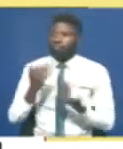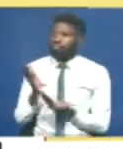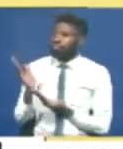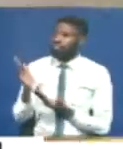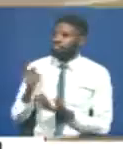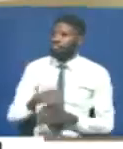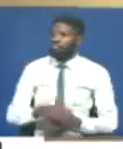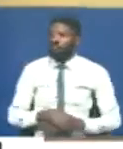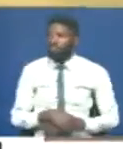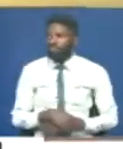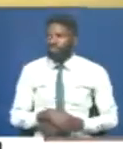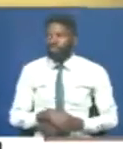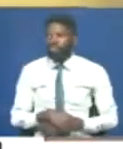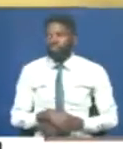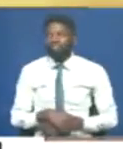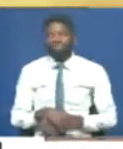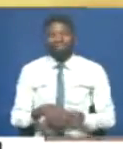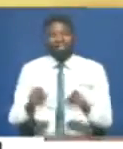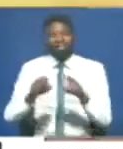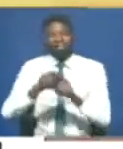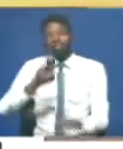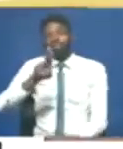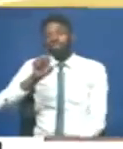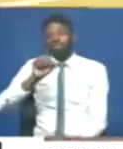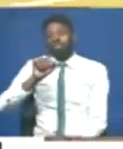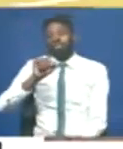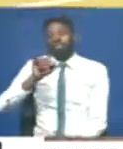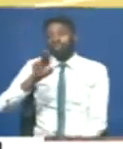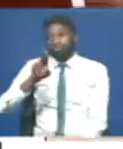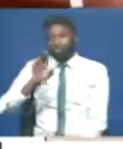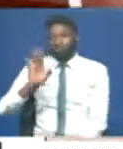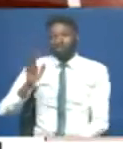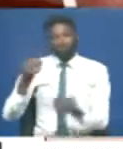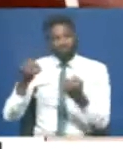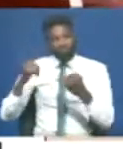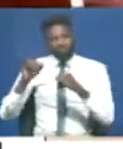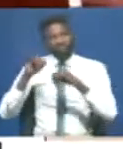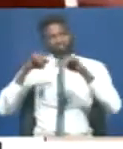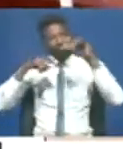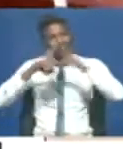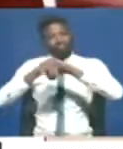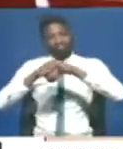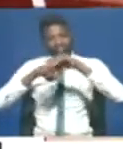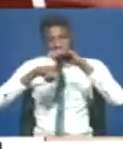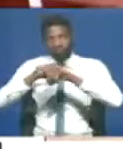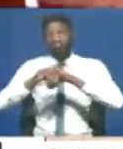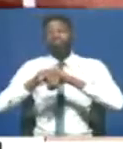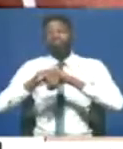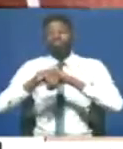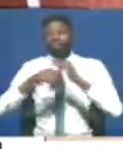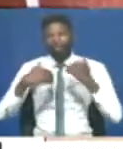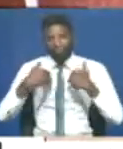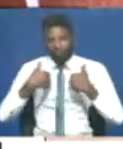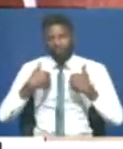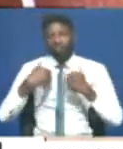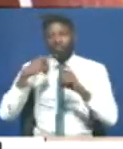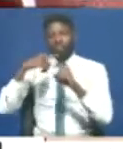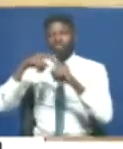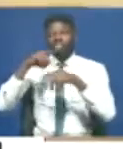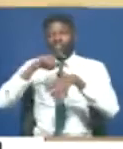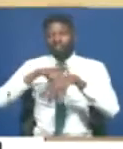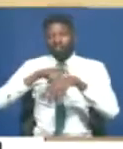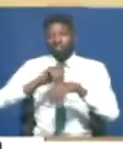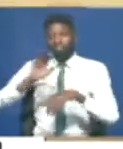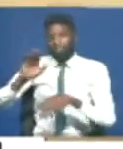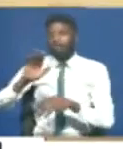On the other side, USIUA's many attempts to score bore no fruits as Butali goalkeeper Linus Sang guarded his cage